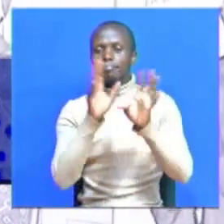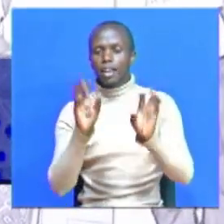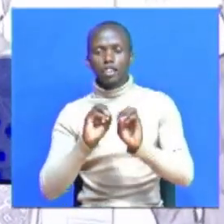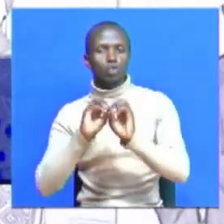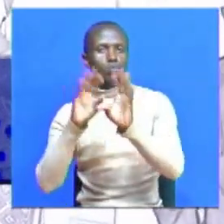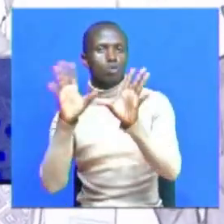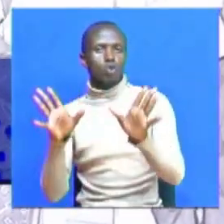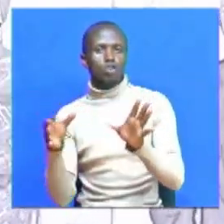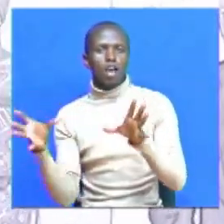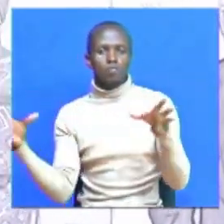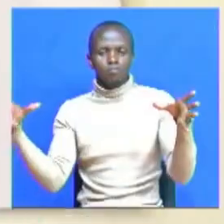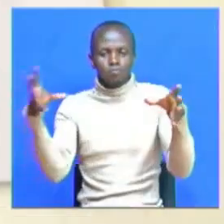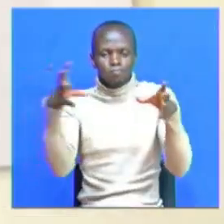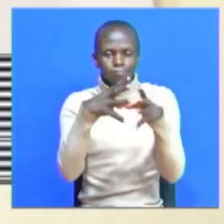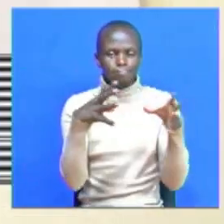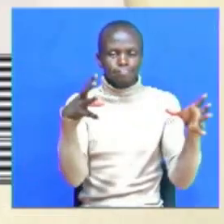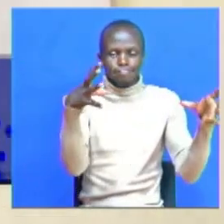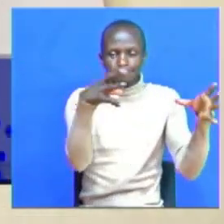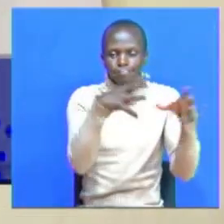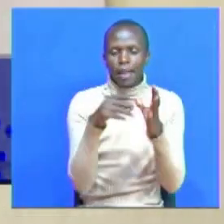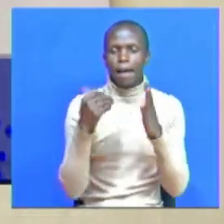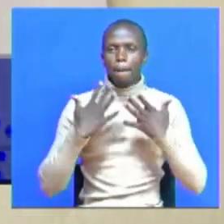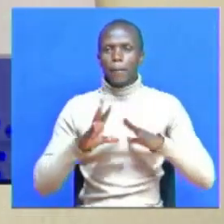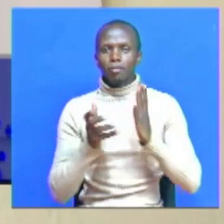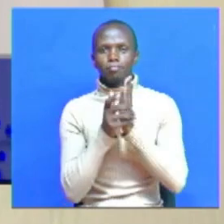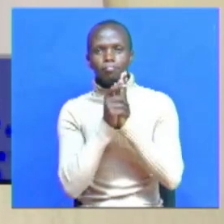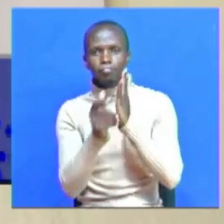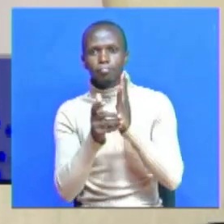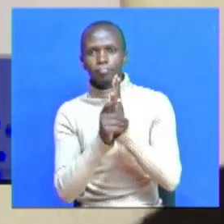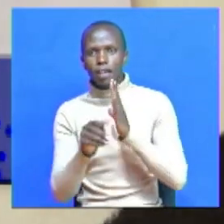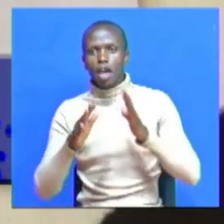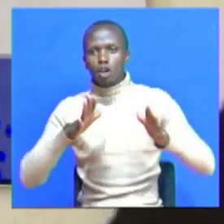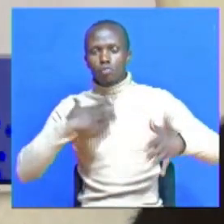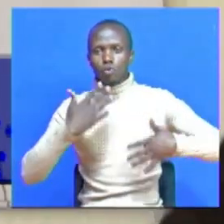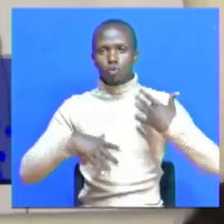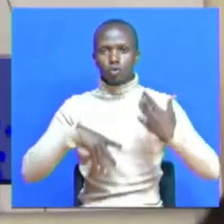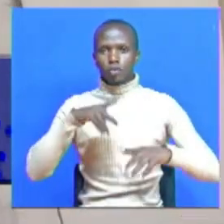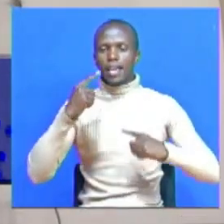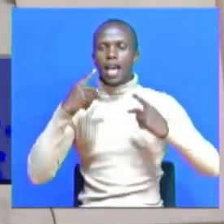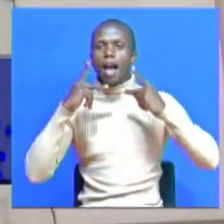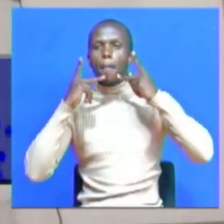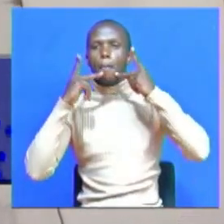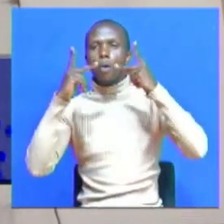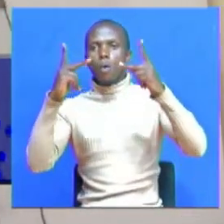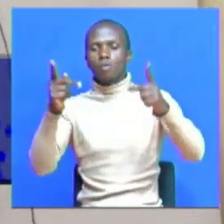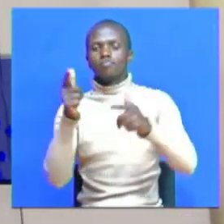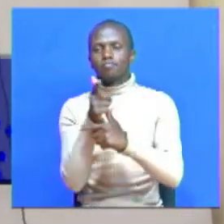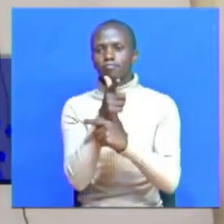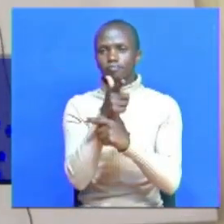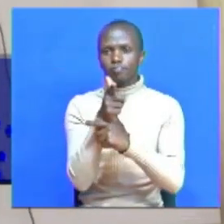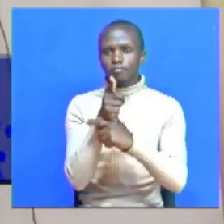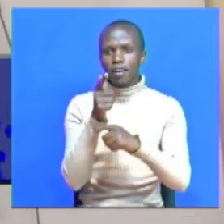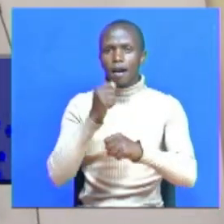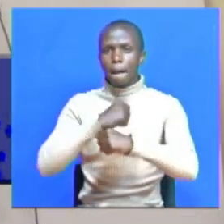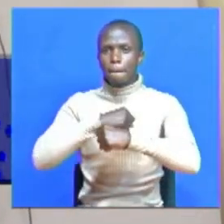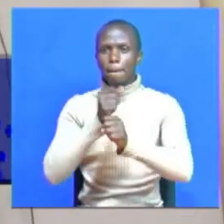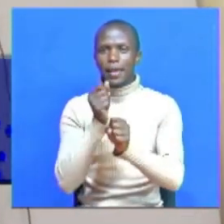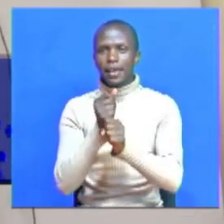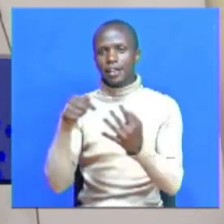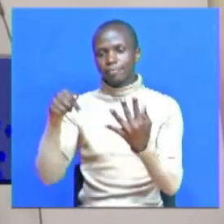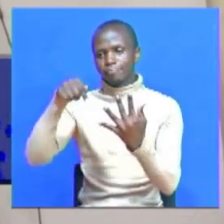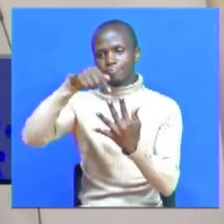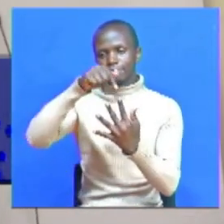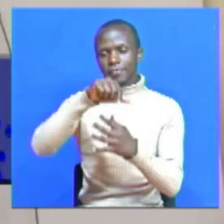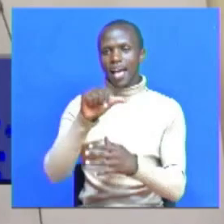together individuals talented in areas of fine arts, music, poetry, dancing and filmmaking was also graced by, among others,